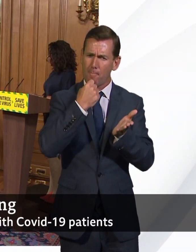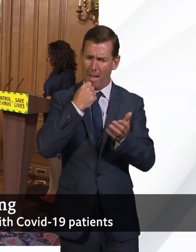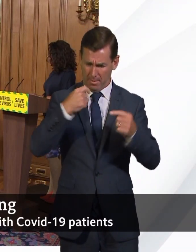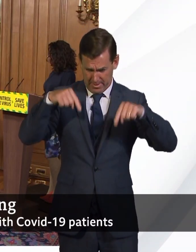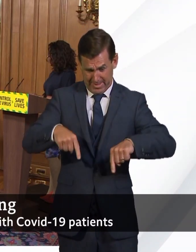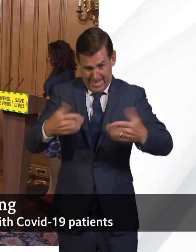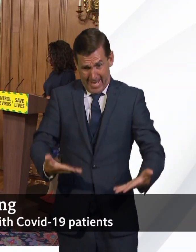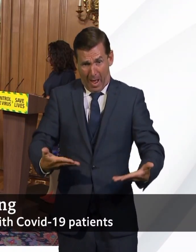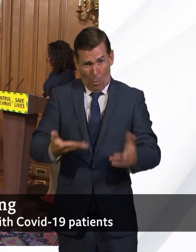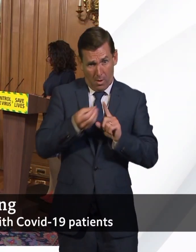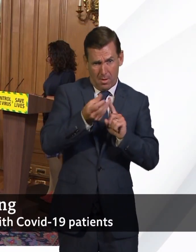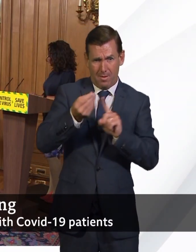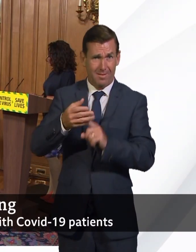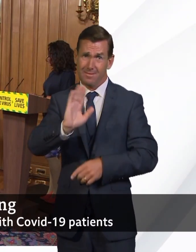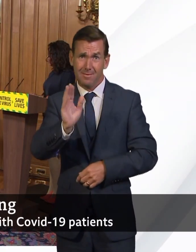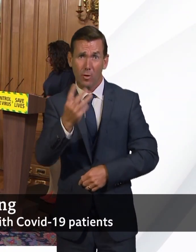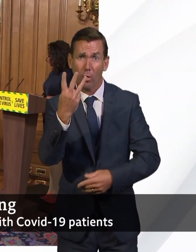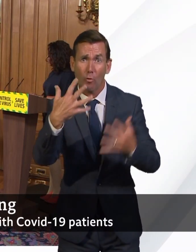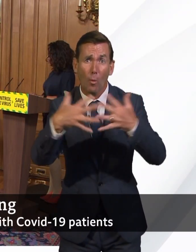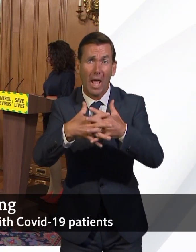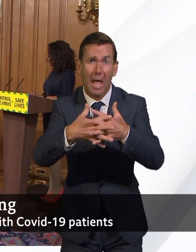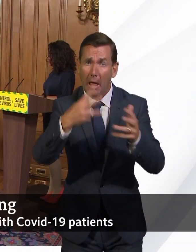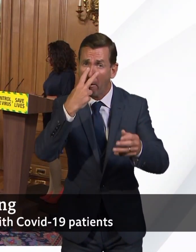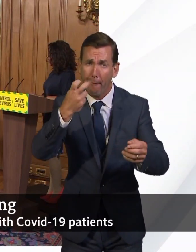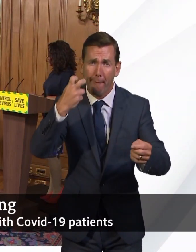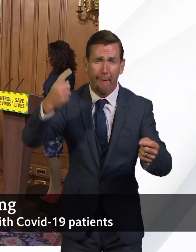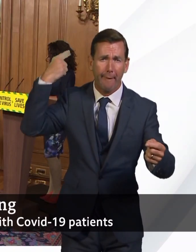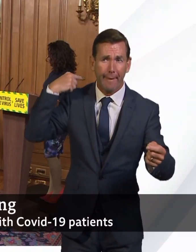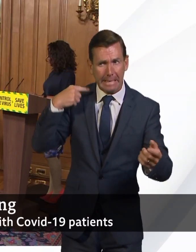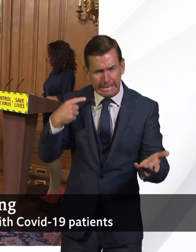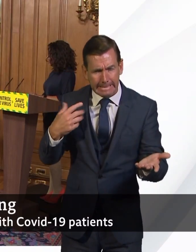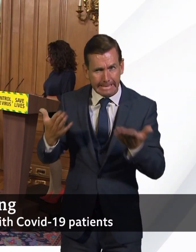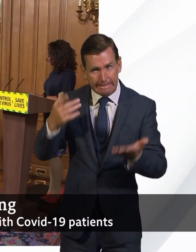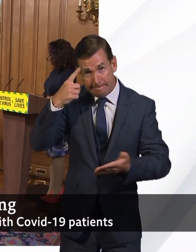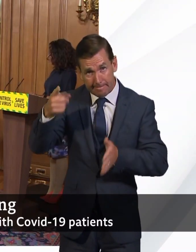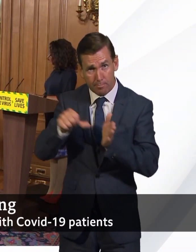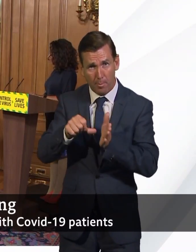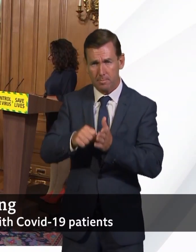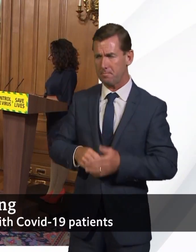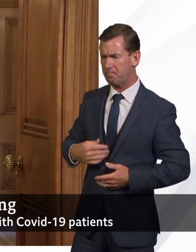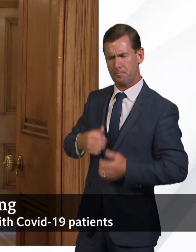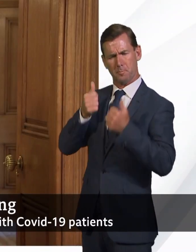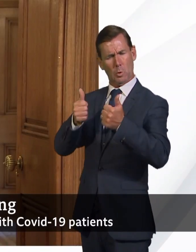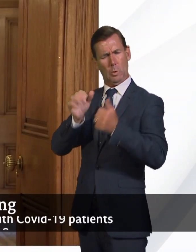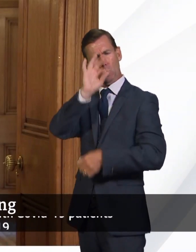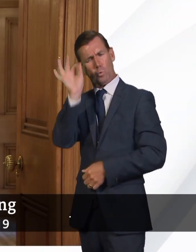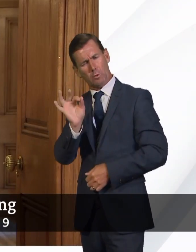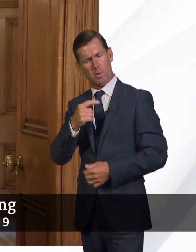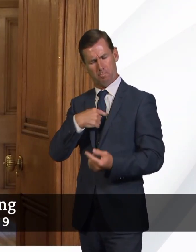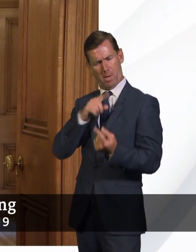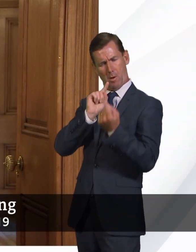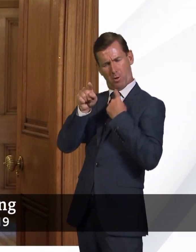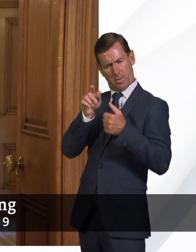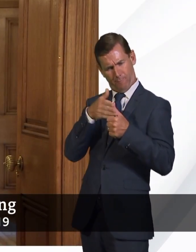really, really good questions, Sam. And if I'll answer a couple and then hand over to Dr. Harries. The first thing I'd say is on